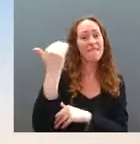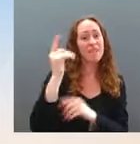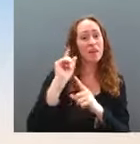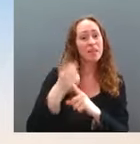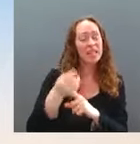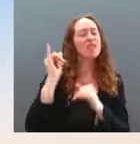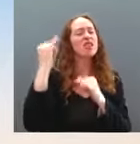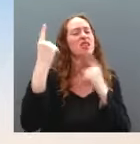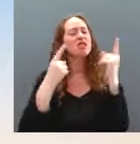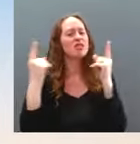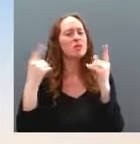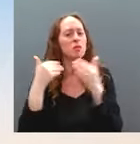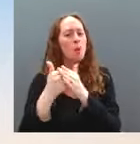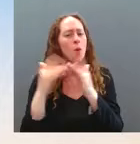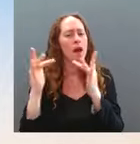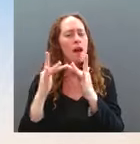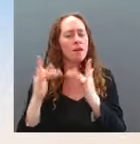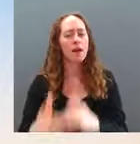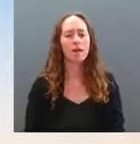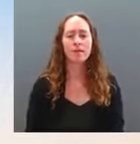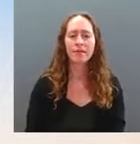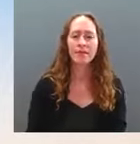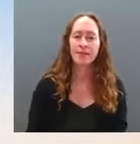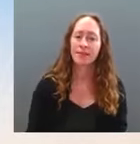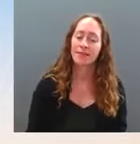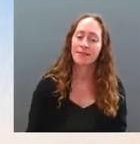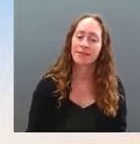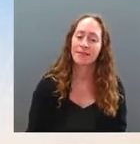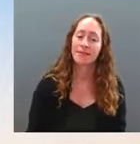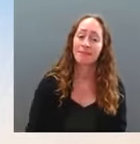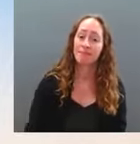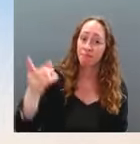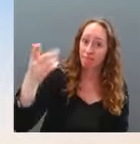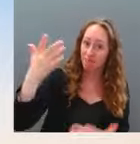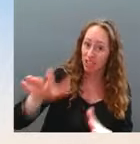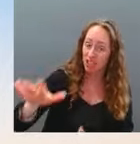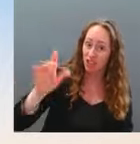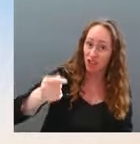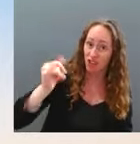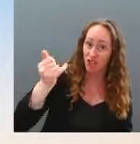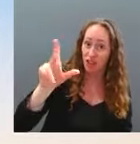more details on Ketanji Brown-Jackson's testing protocols. Let me ask you about the Secret Service